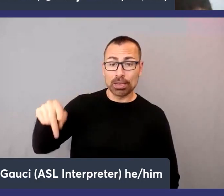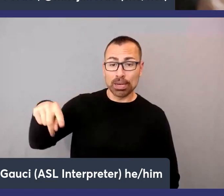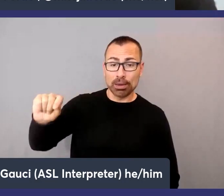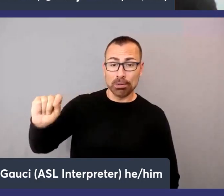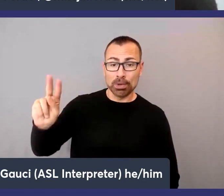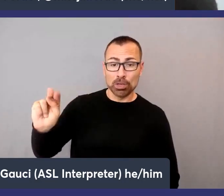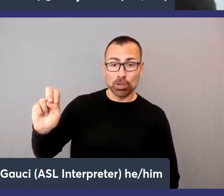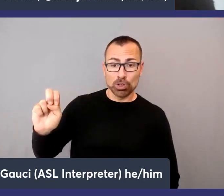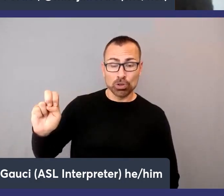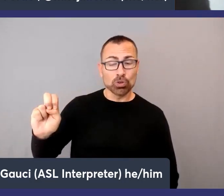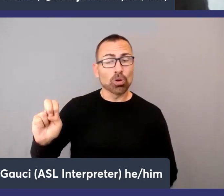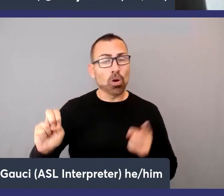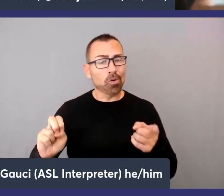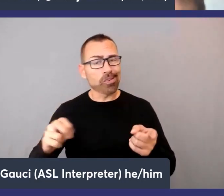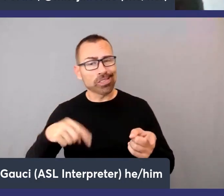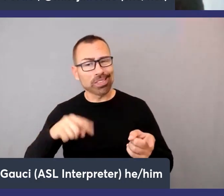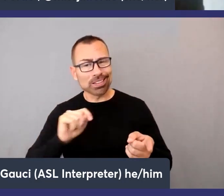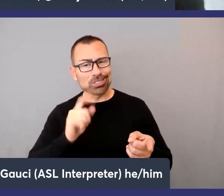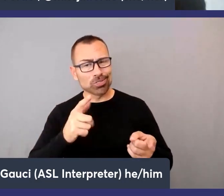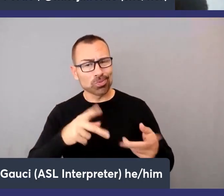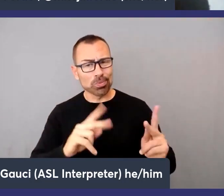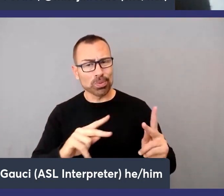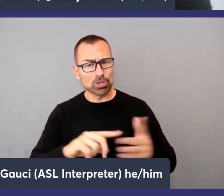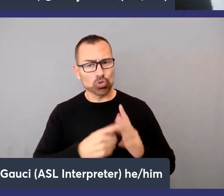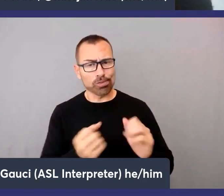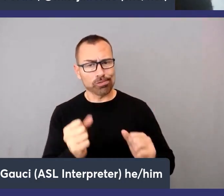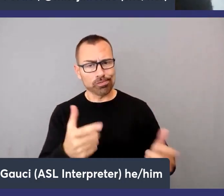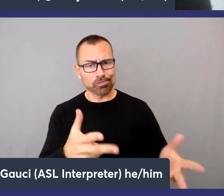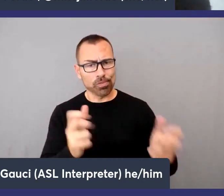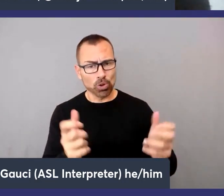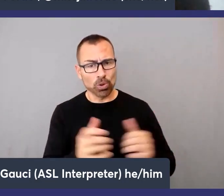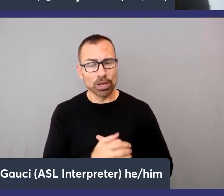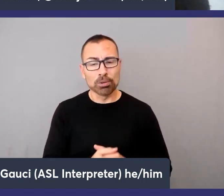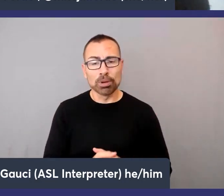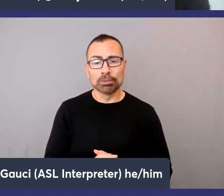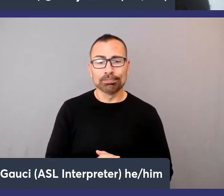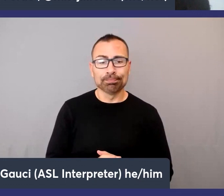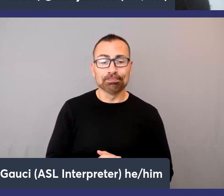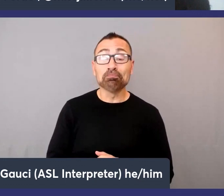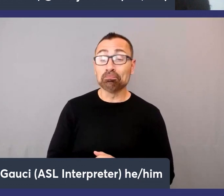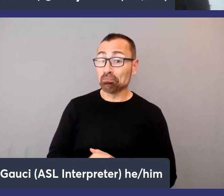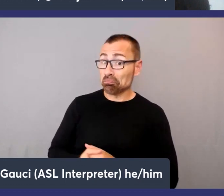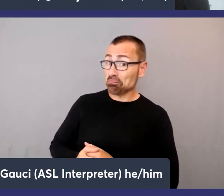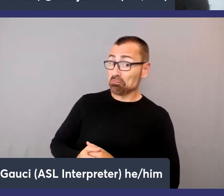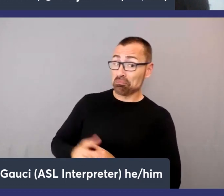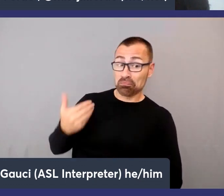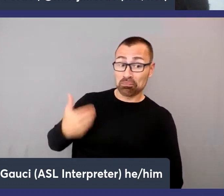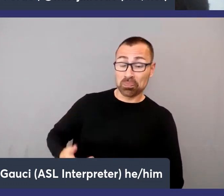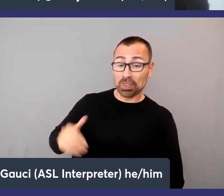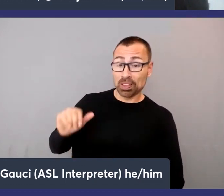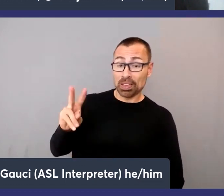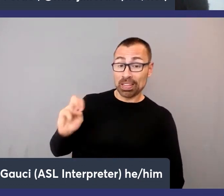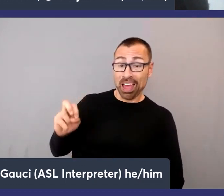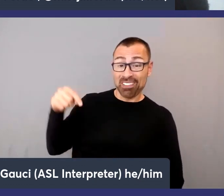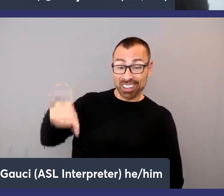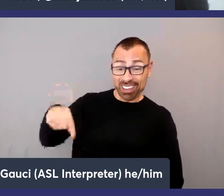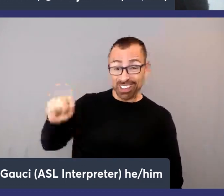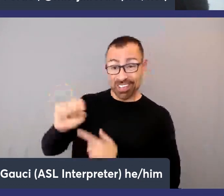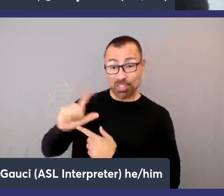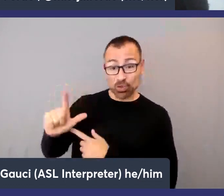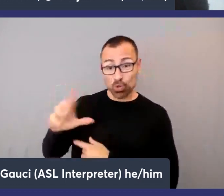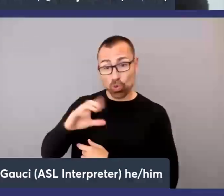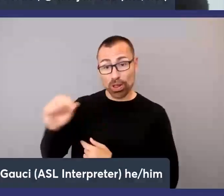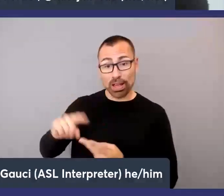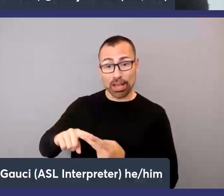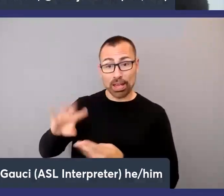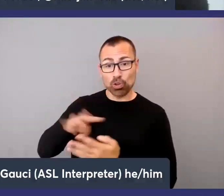to get started right away? What do you suggest? I mean, this tool actually, and this tool and graph databases in general don't